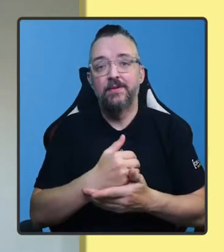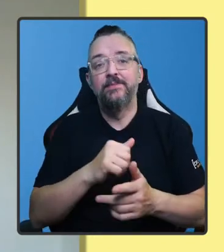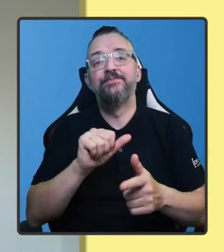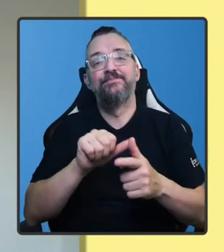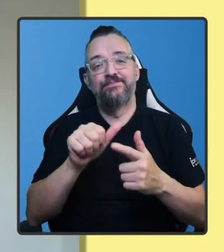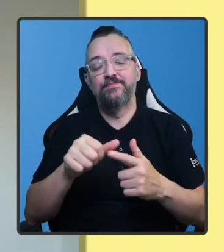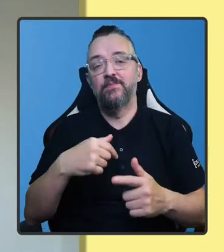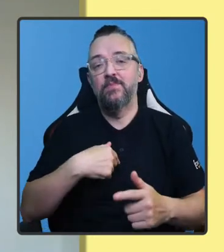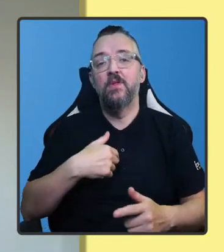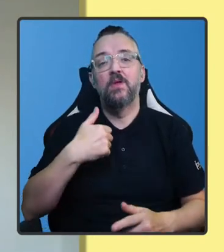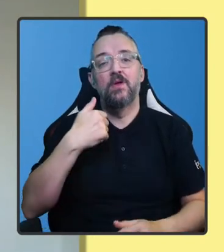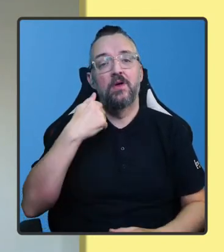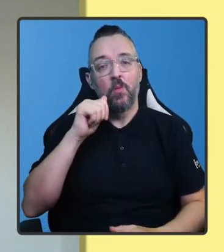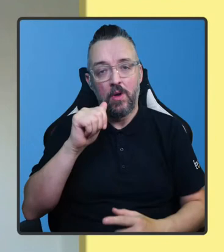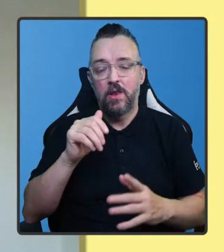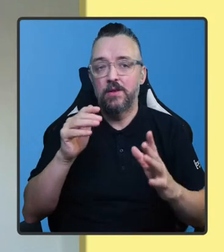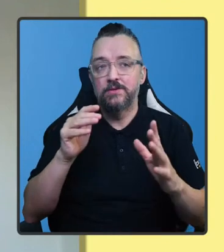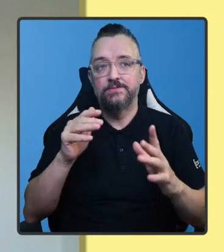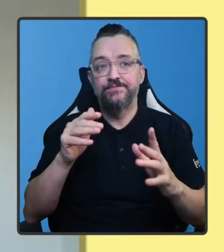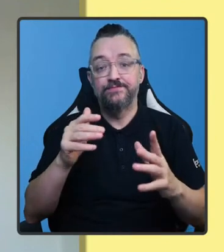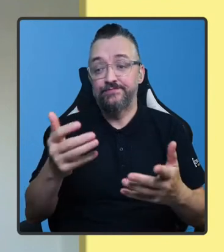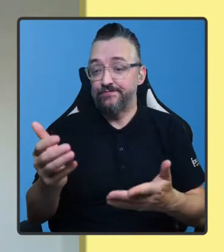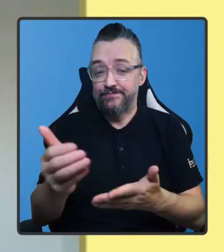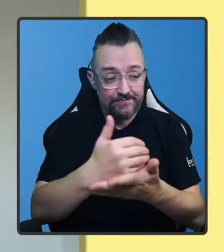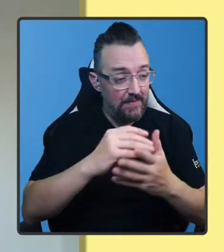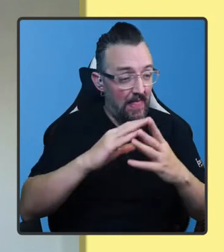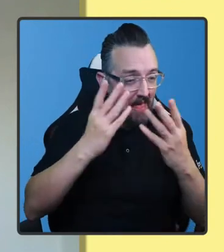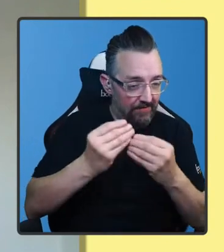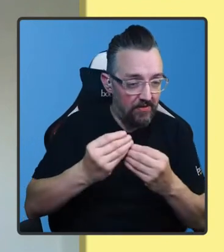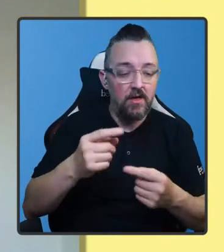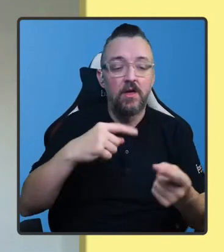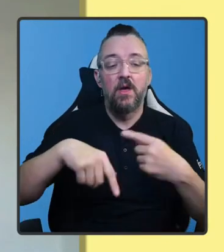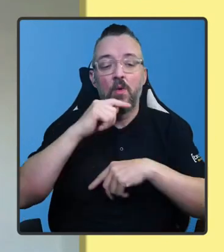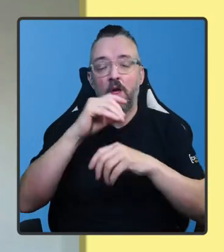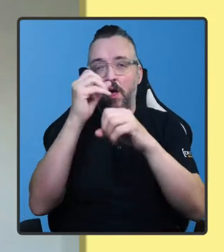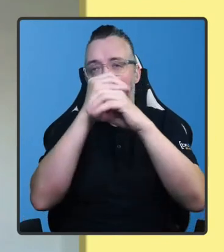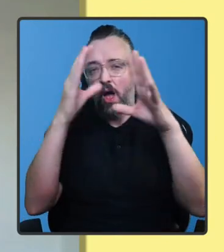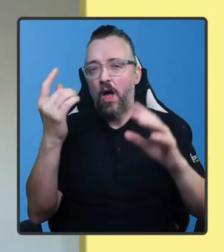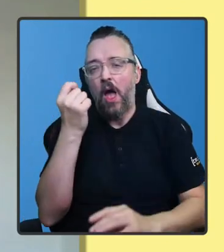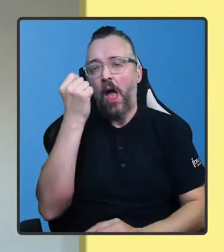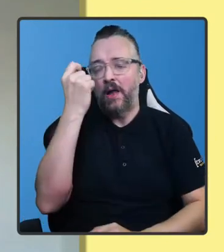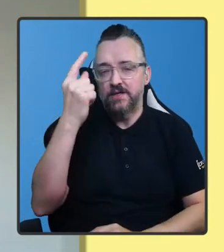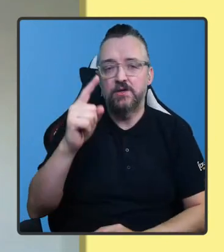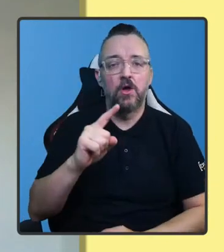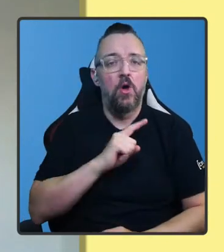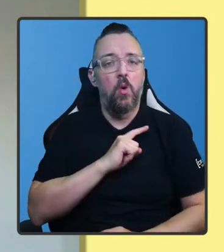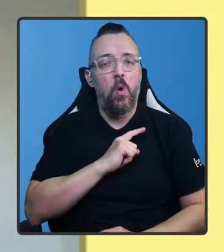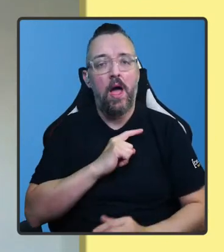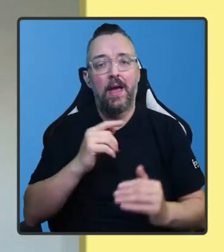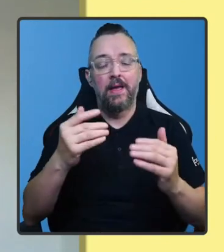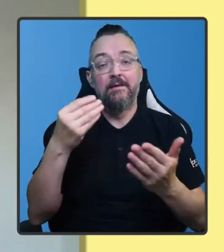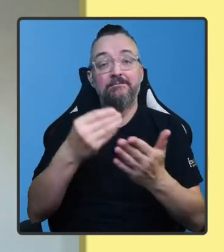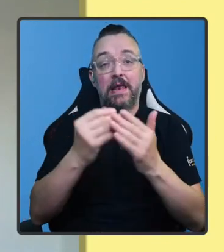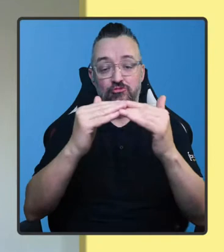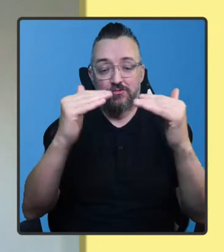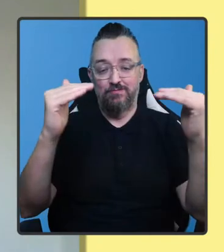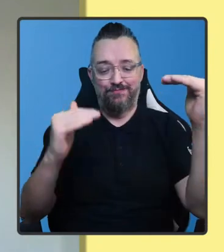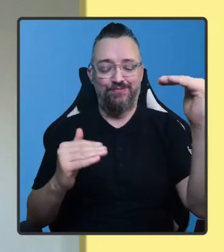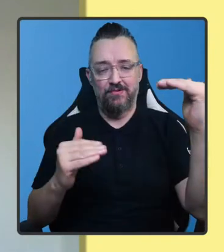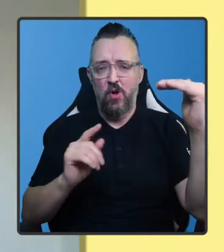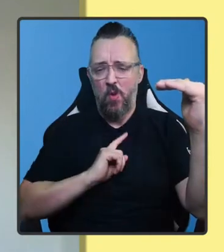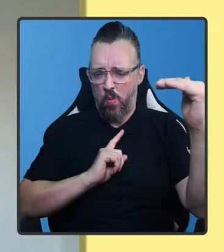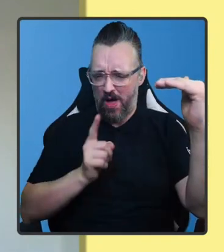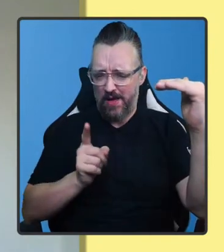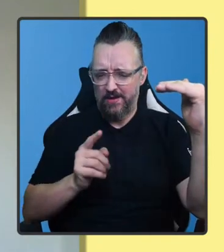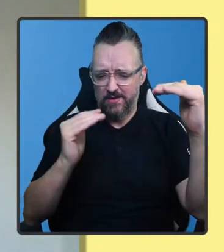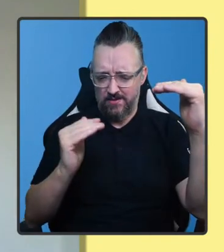a better understanding about the underlying root causes of financial inequality for women.